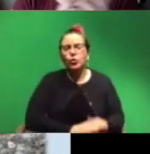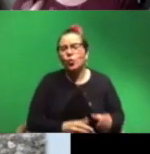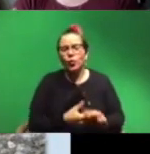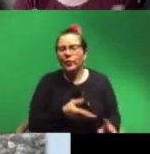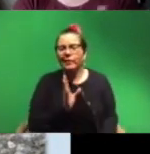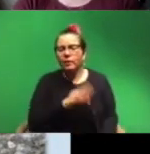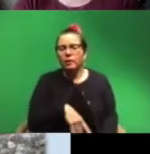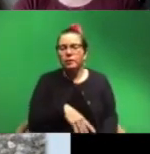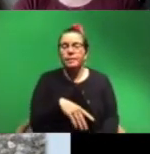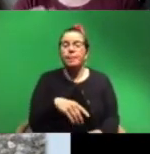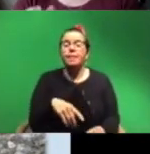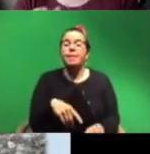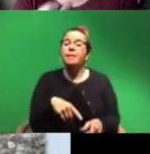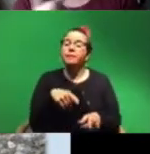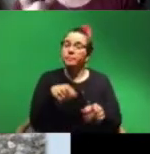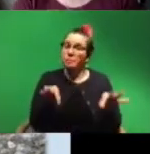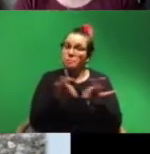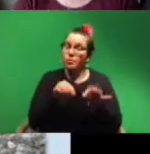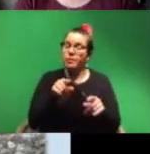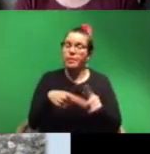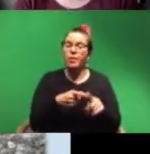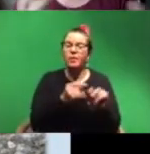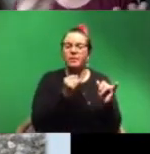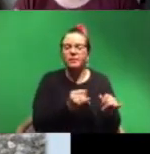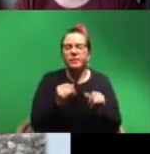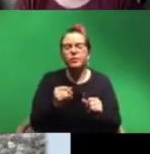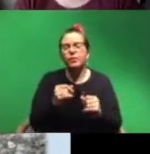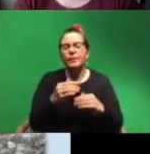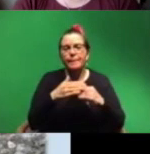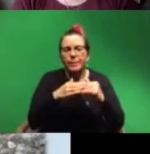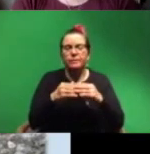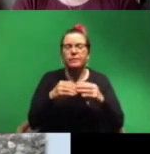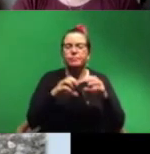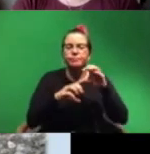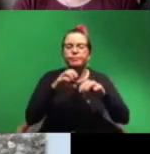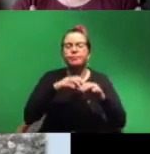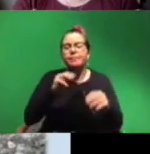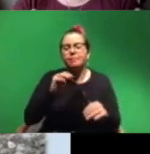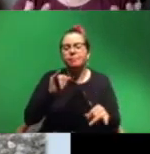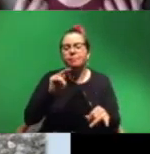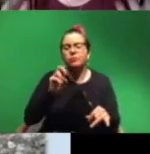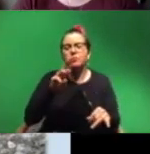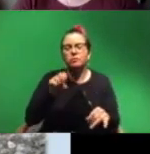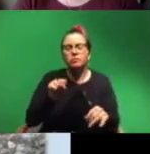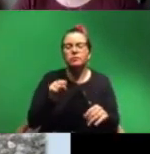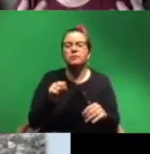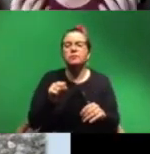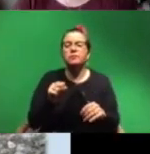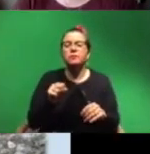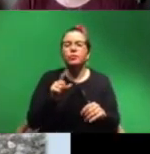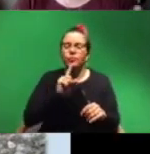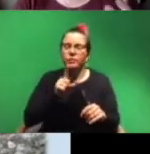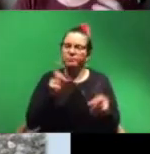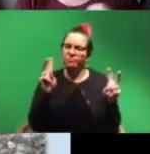the main thing about these minerals, these individual kind of building blocks that make up rocks, is that they're really diaries. They